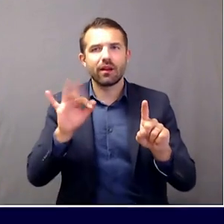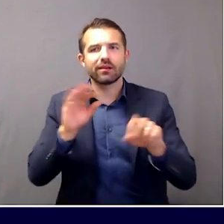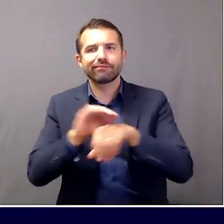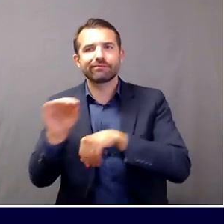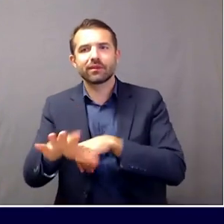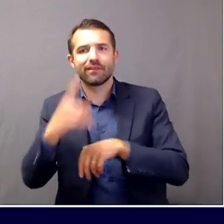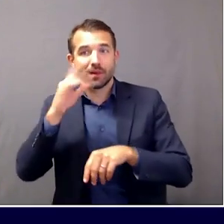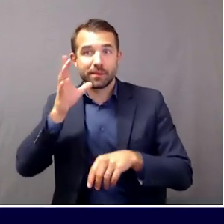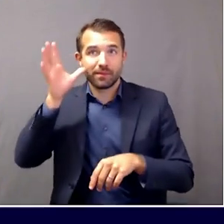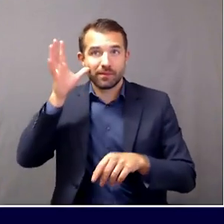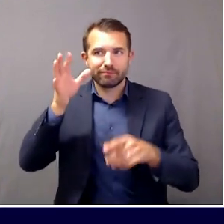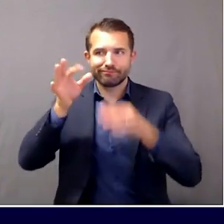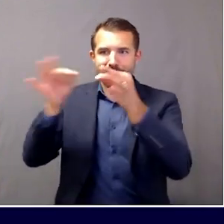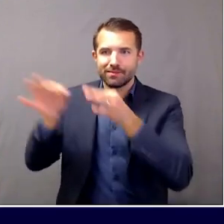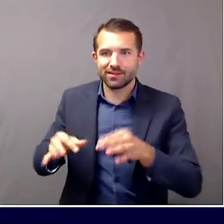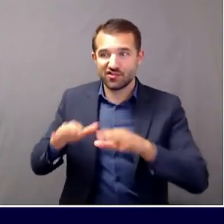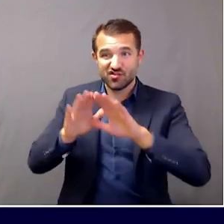say to your own kids?